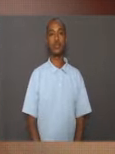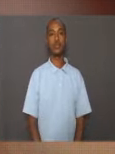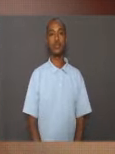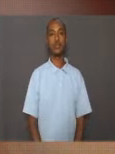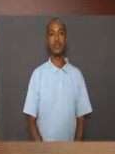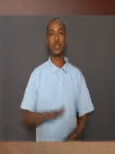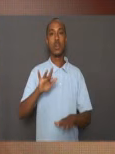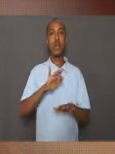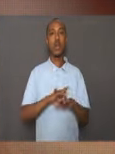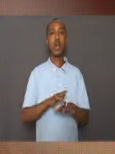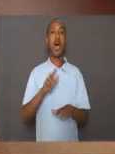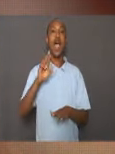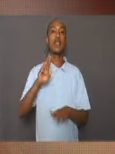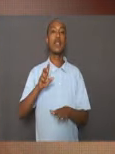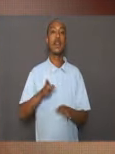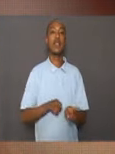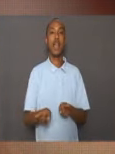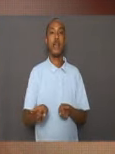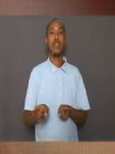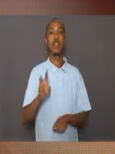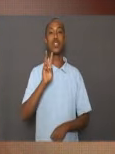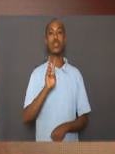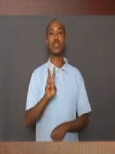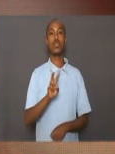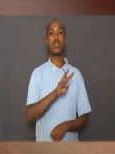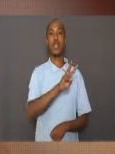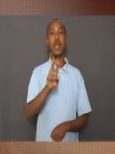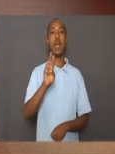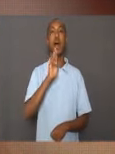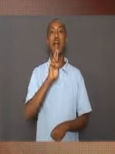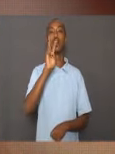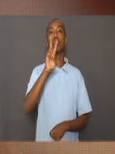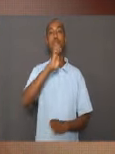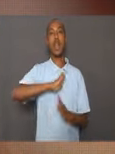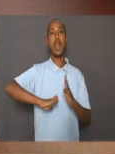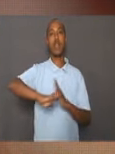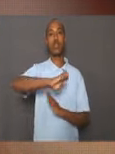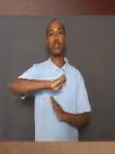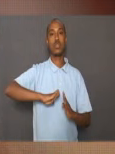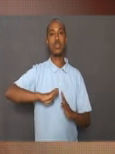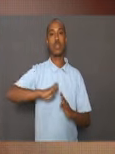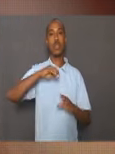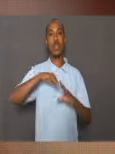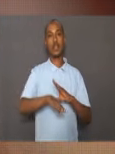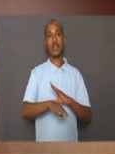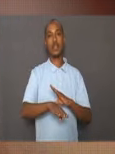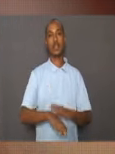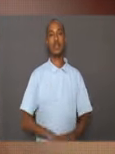On either side of the tube, there are two electrodes sealed